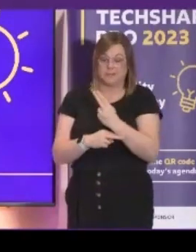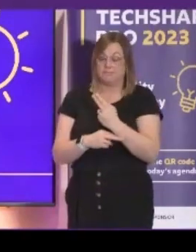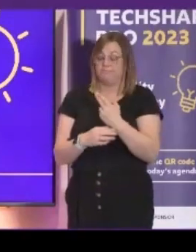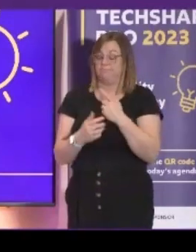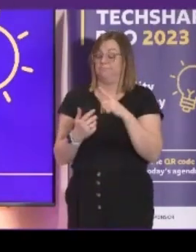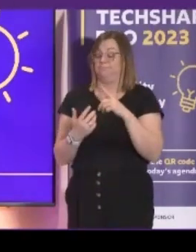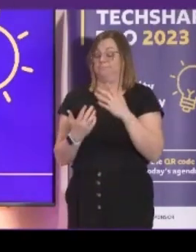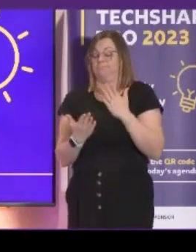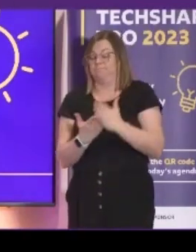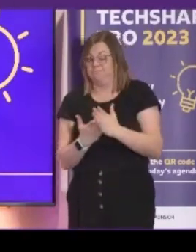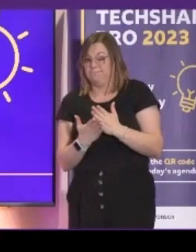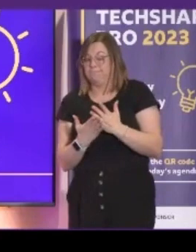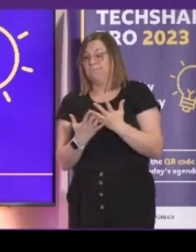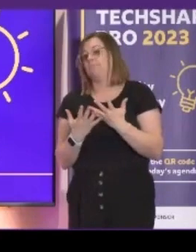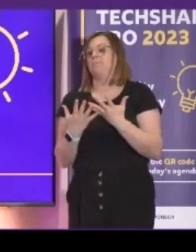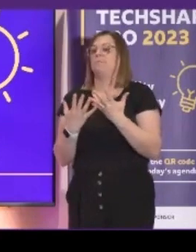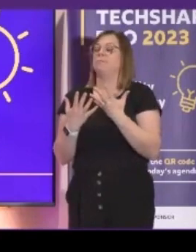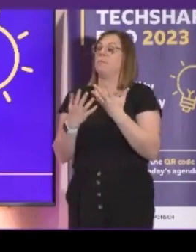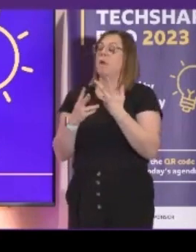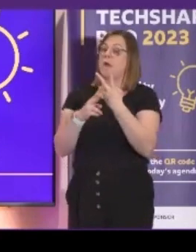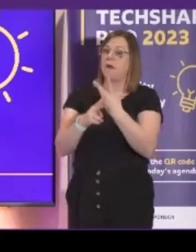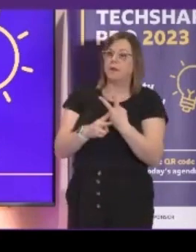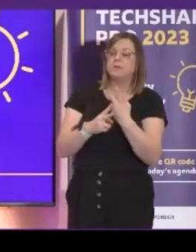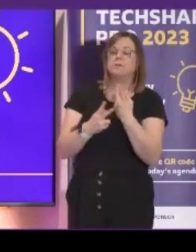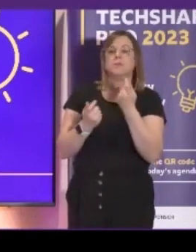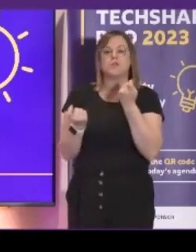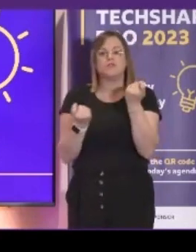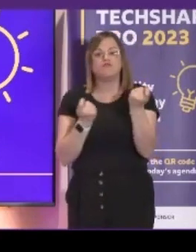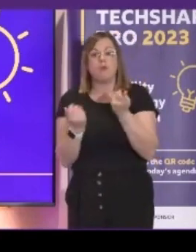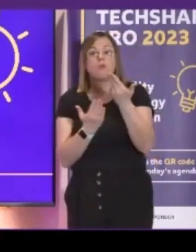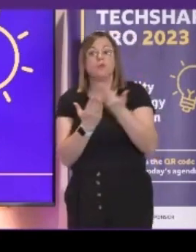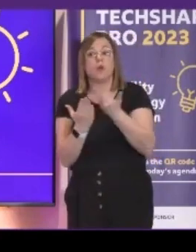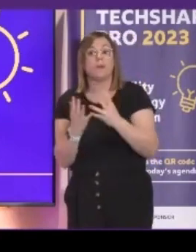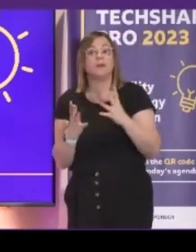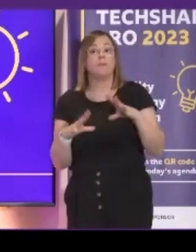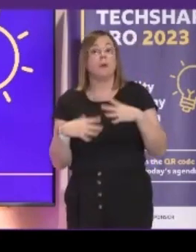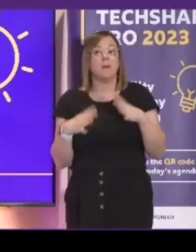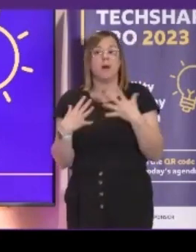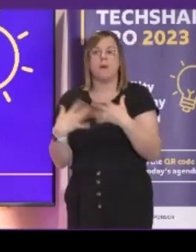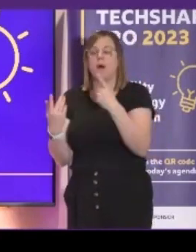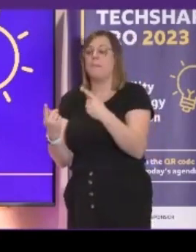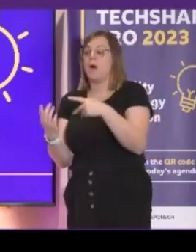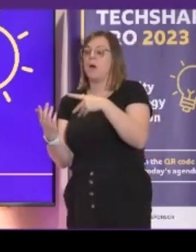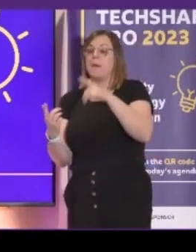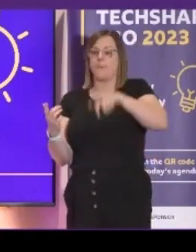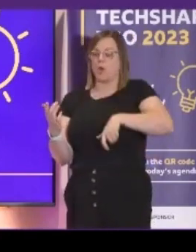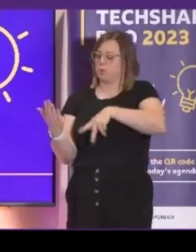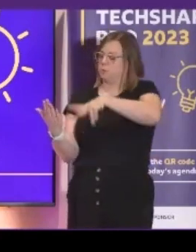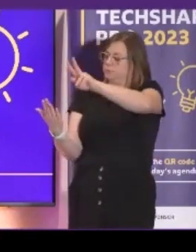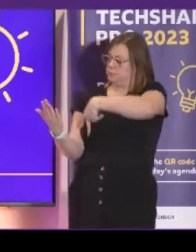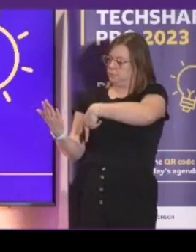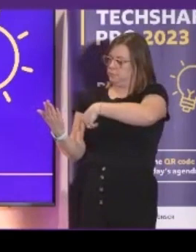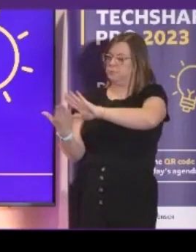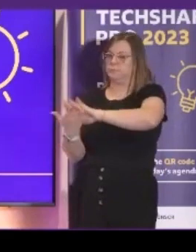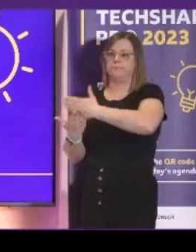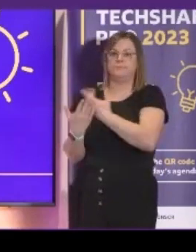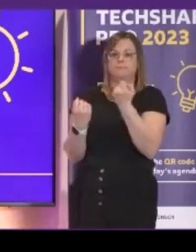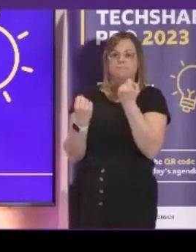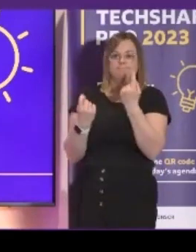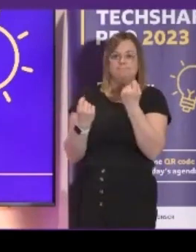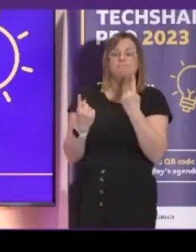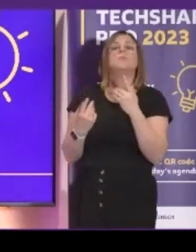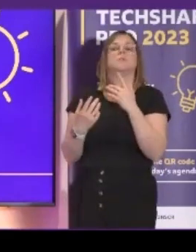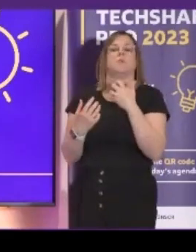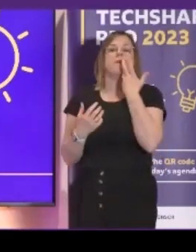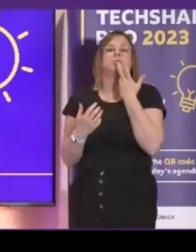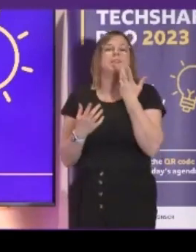well having governance and control kind of documents in place, but it's the interpretation of those and how you actually translate that into day-to-day